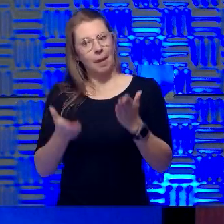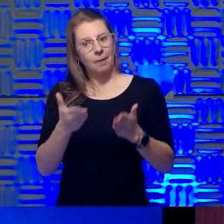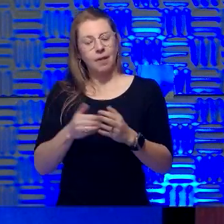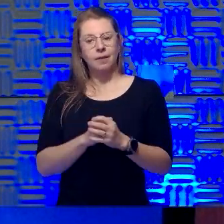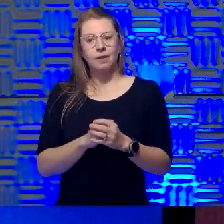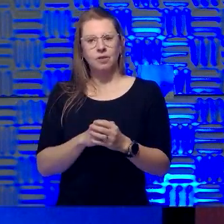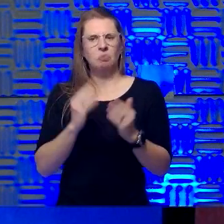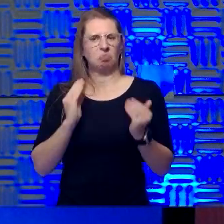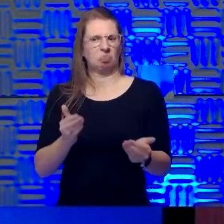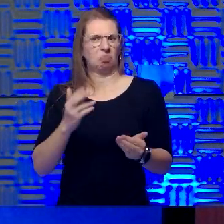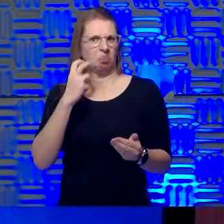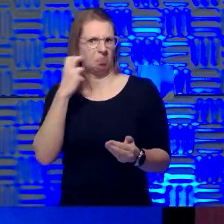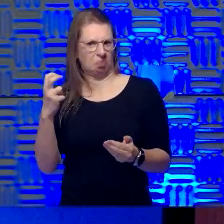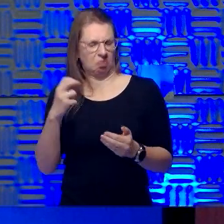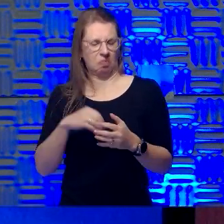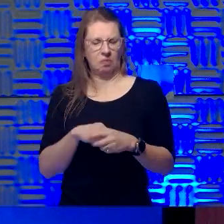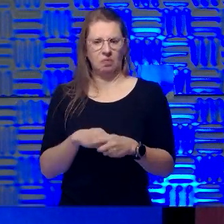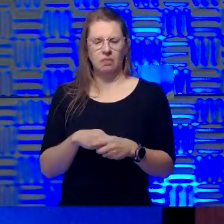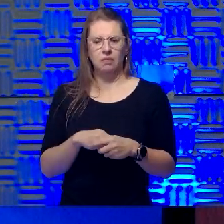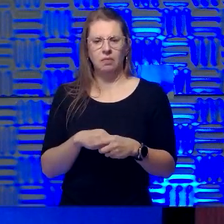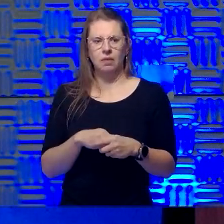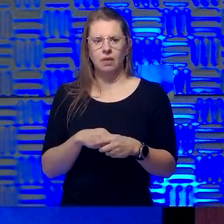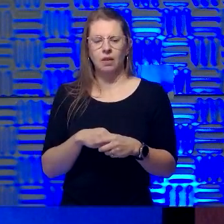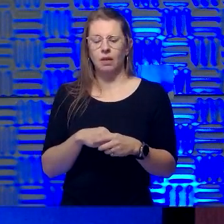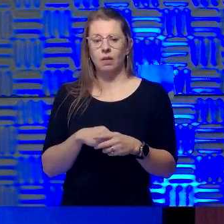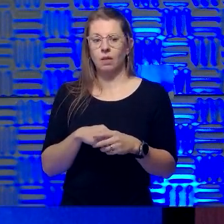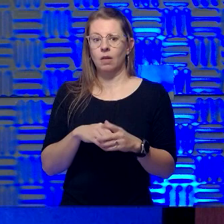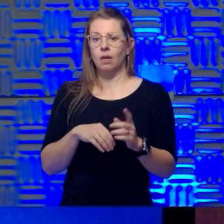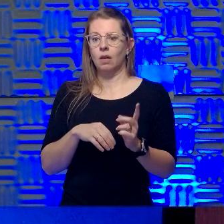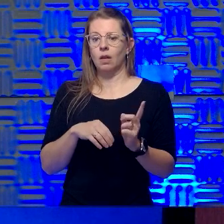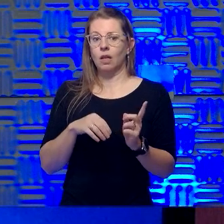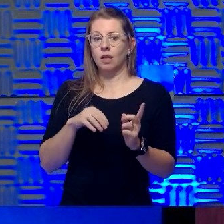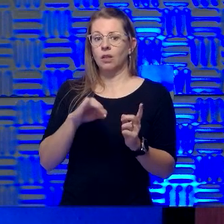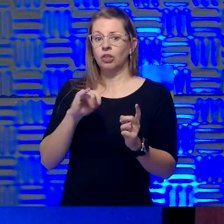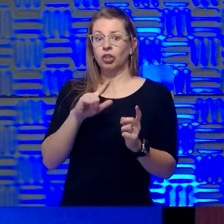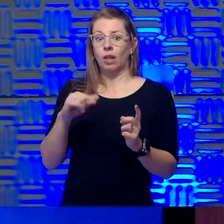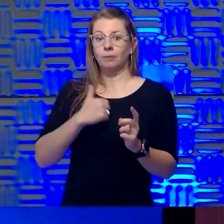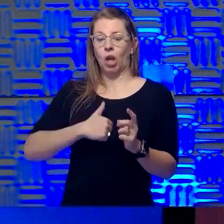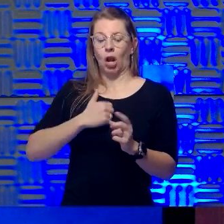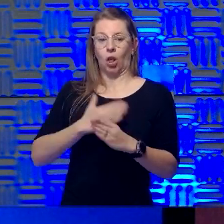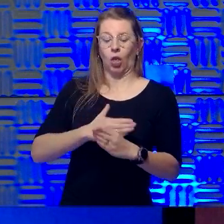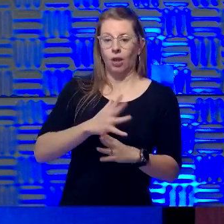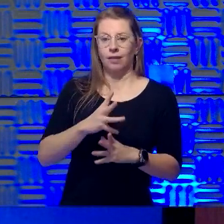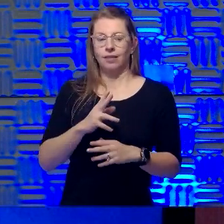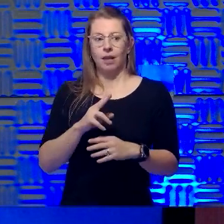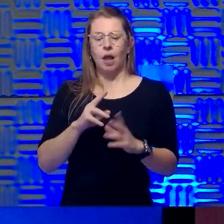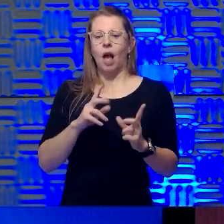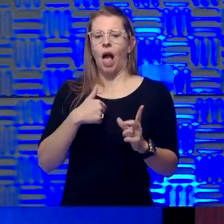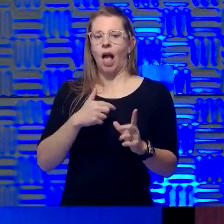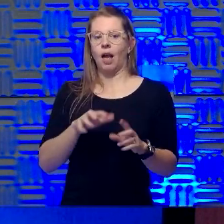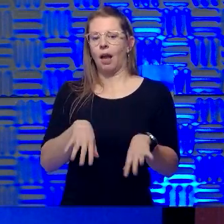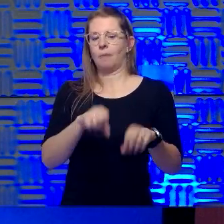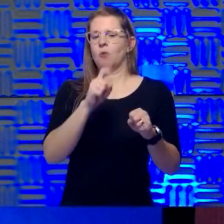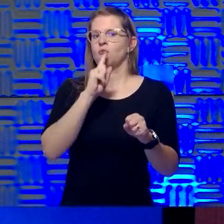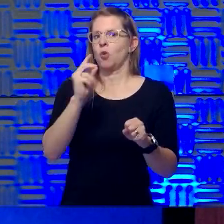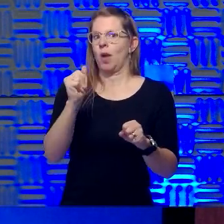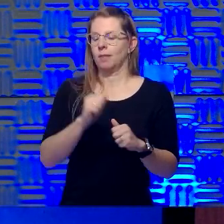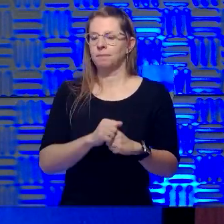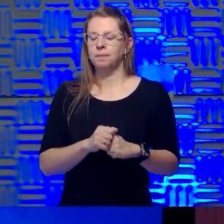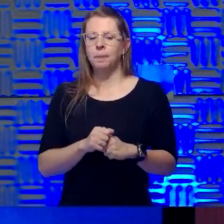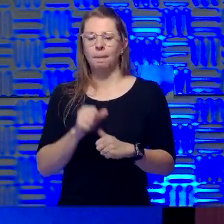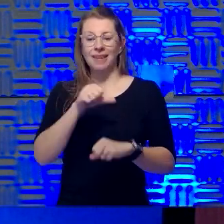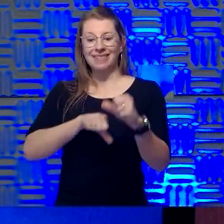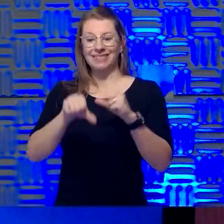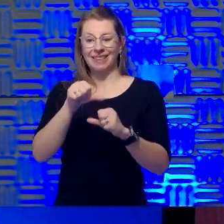Next question. All right. I'm sorry, Jill. Yeah, I okay, know I'll grab one real quick.